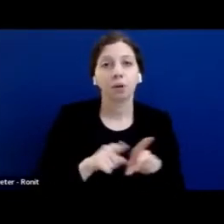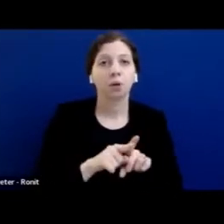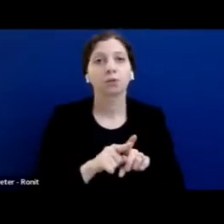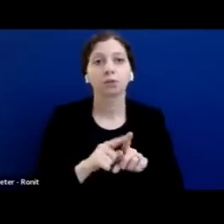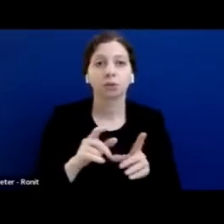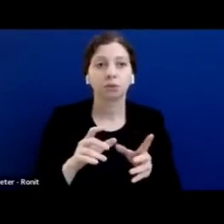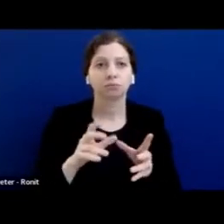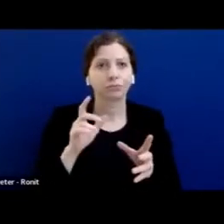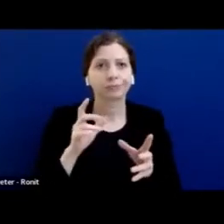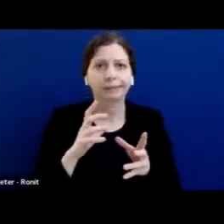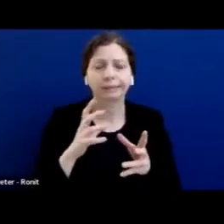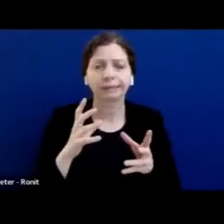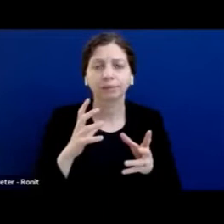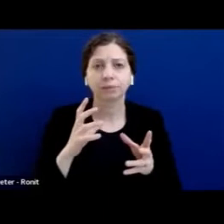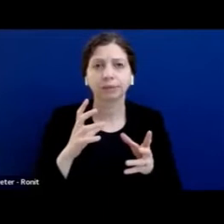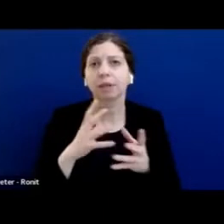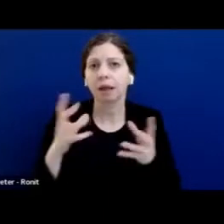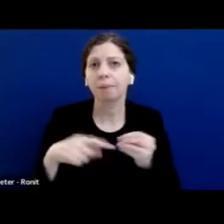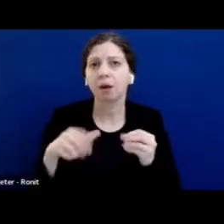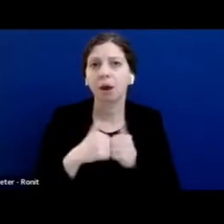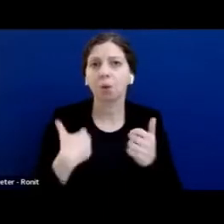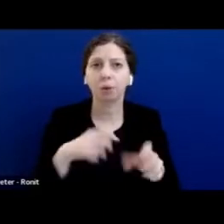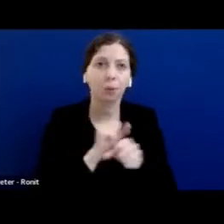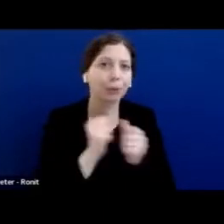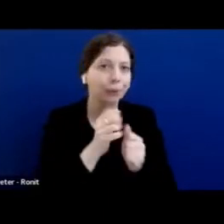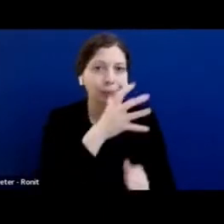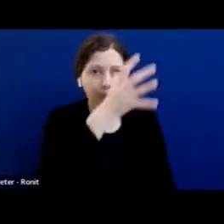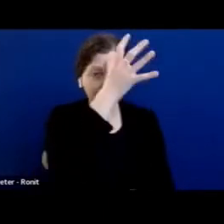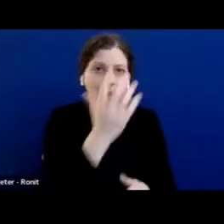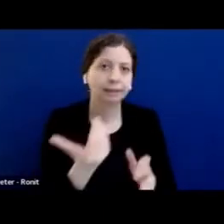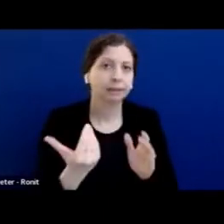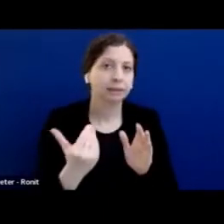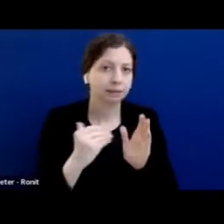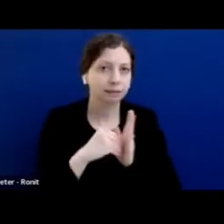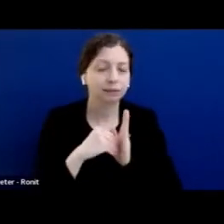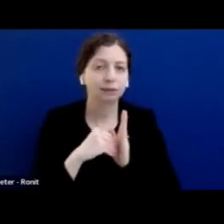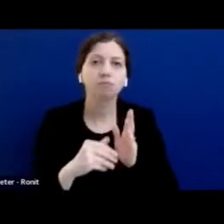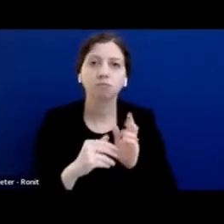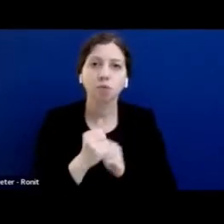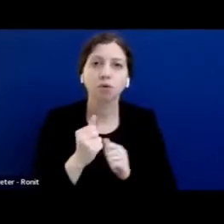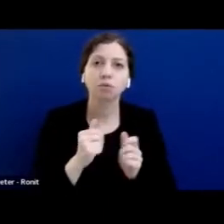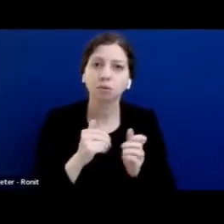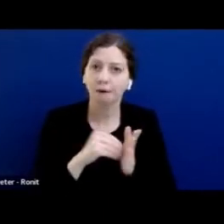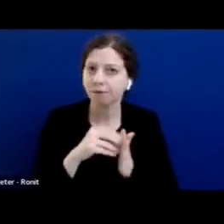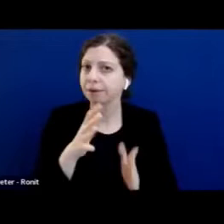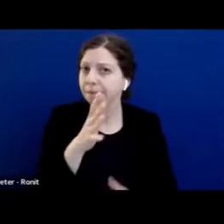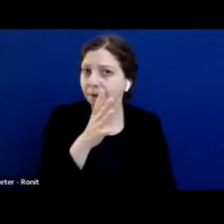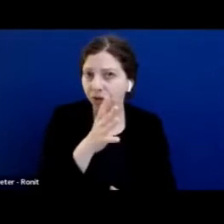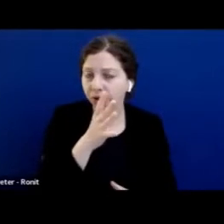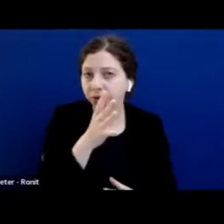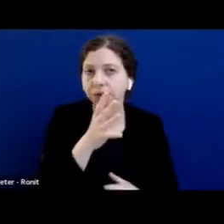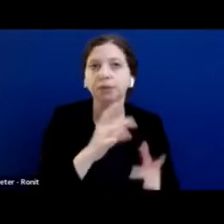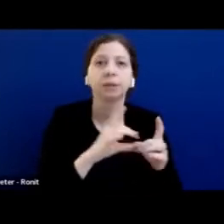with parents and working with again, and it's, most often mothers, around some of